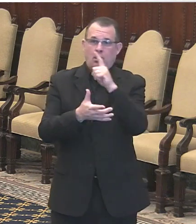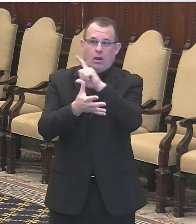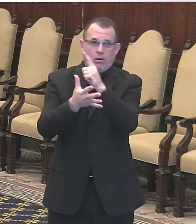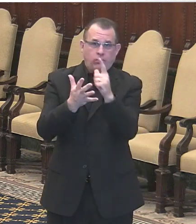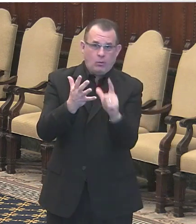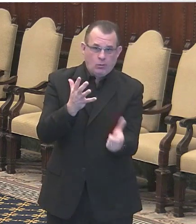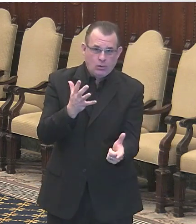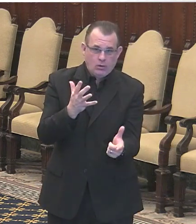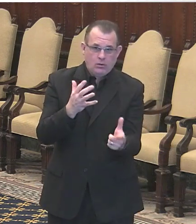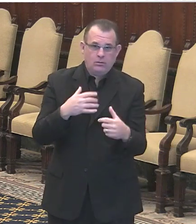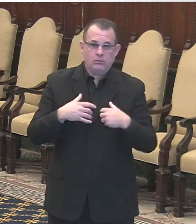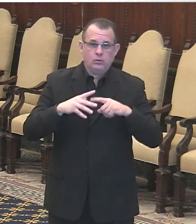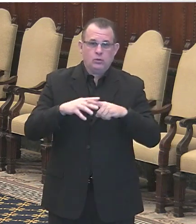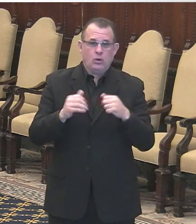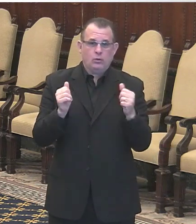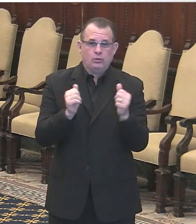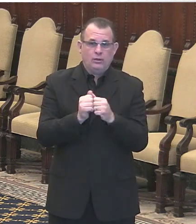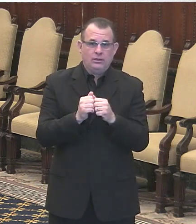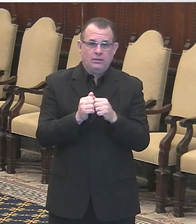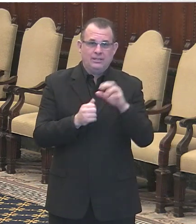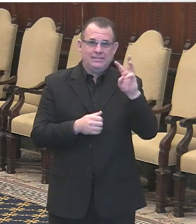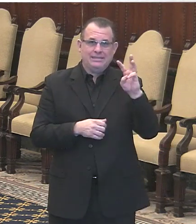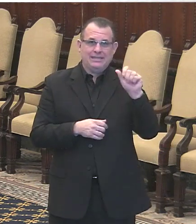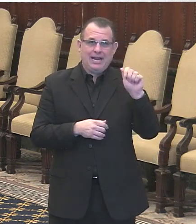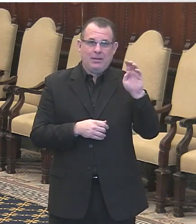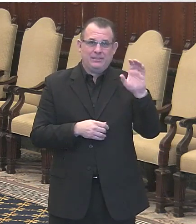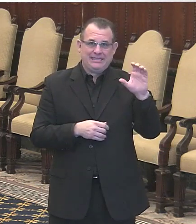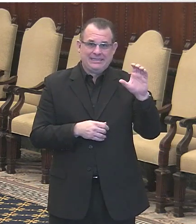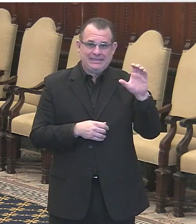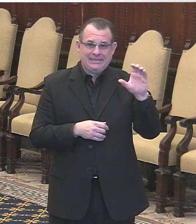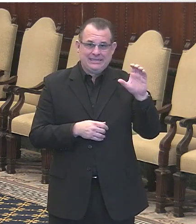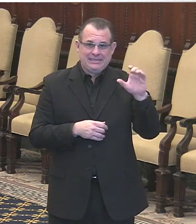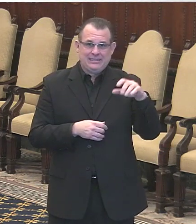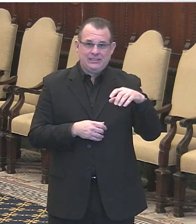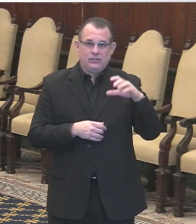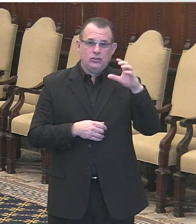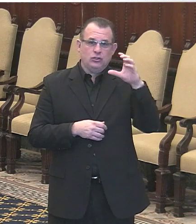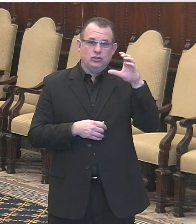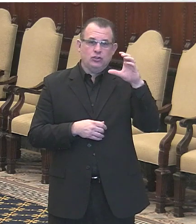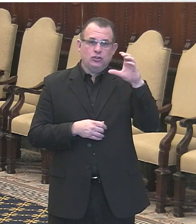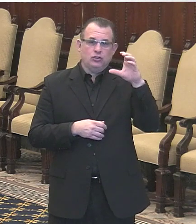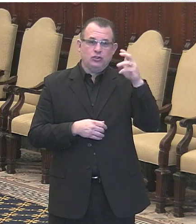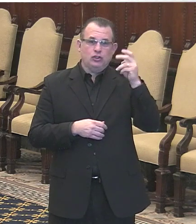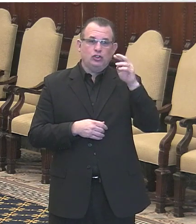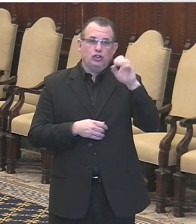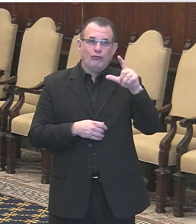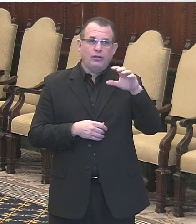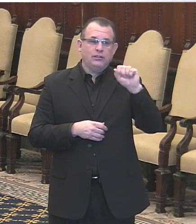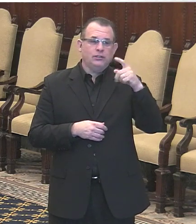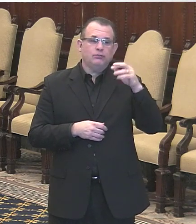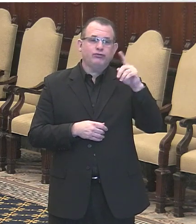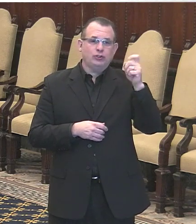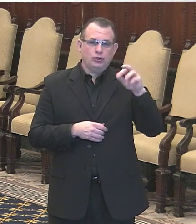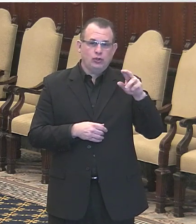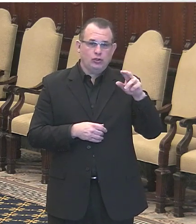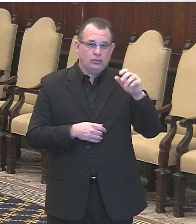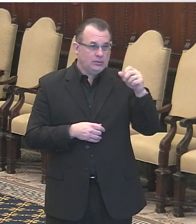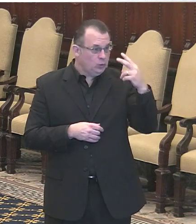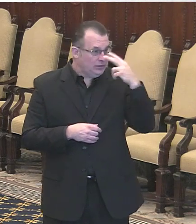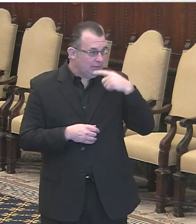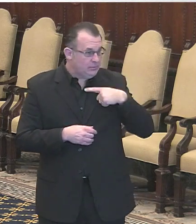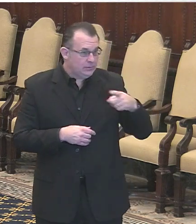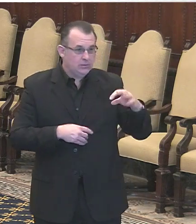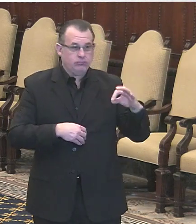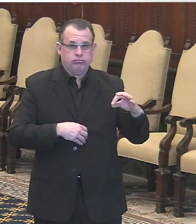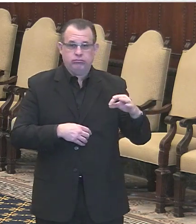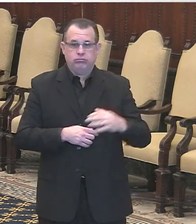Cheryl Spreitzer of 6ABC. Cheryl? Hey there, can you see me? Yes, thank you. Hi, this